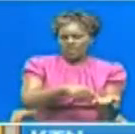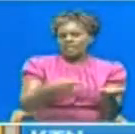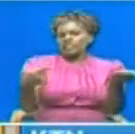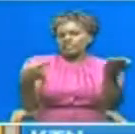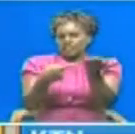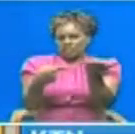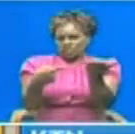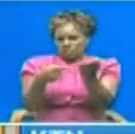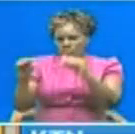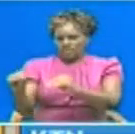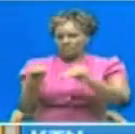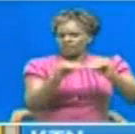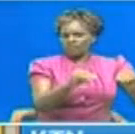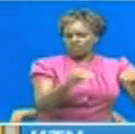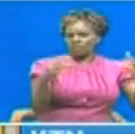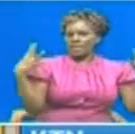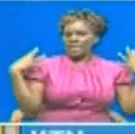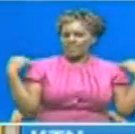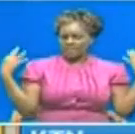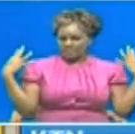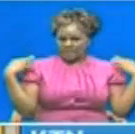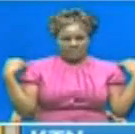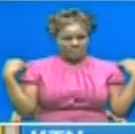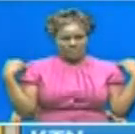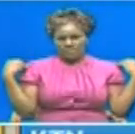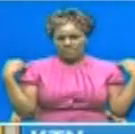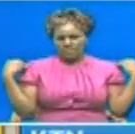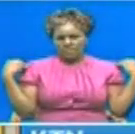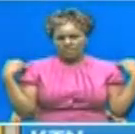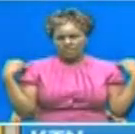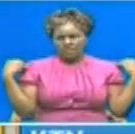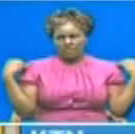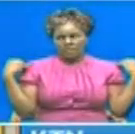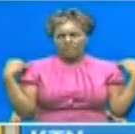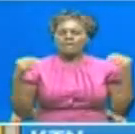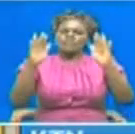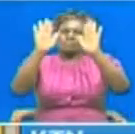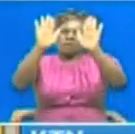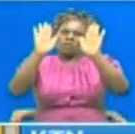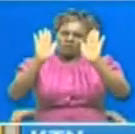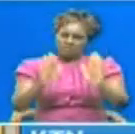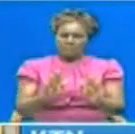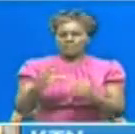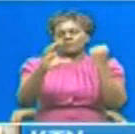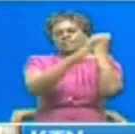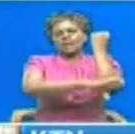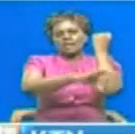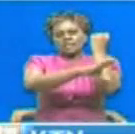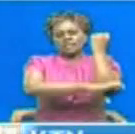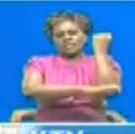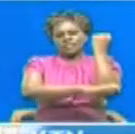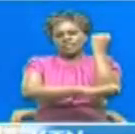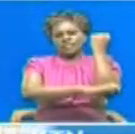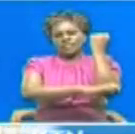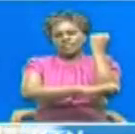digital migration exercise is of great importance to us as a country.